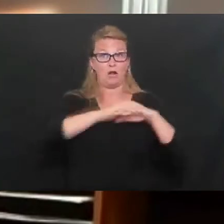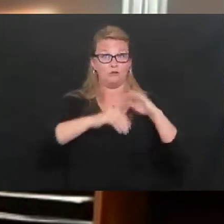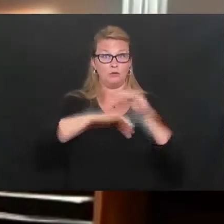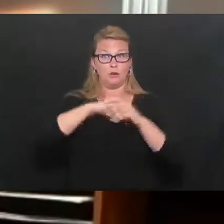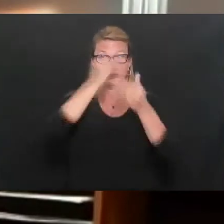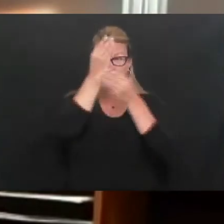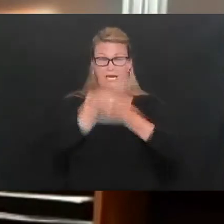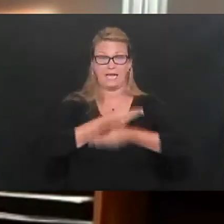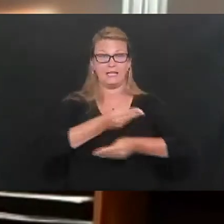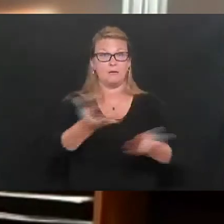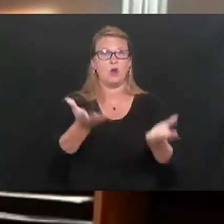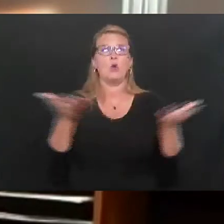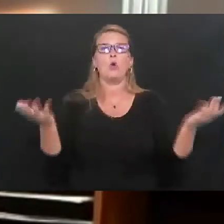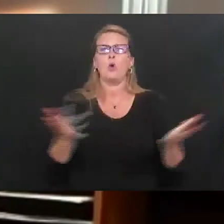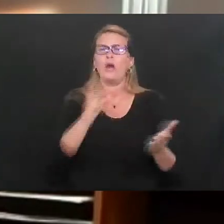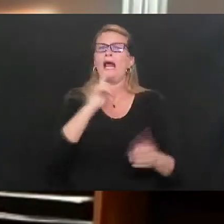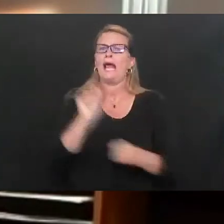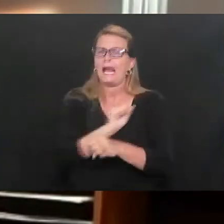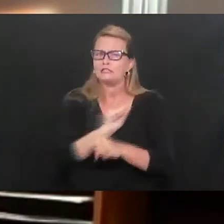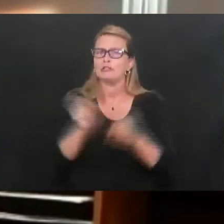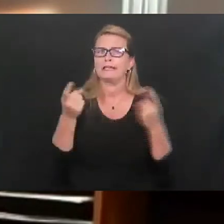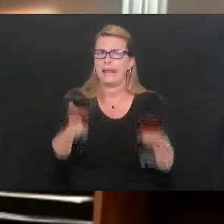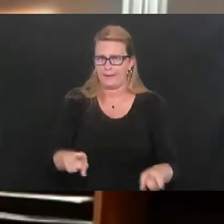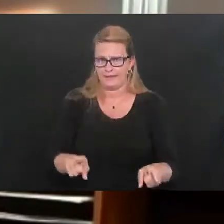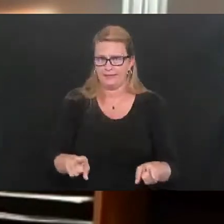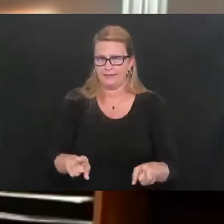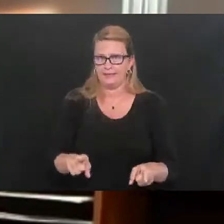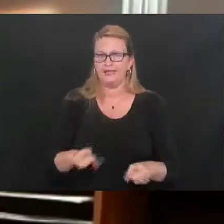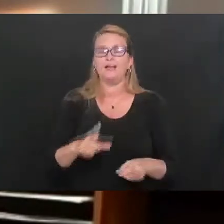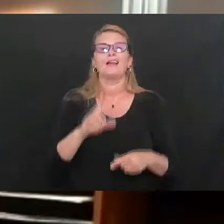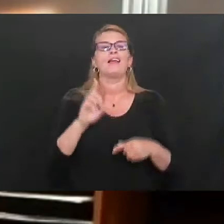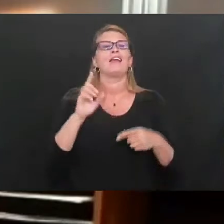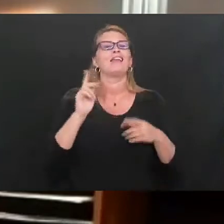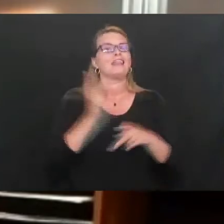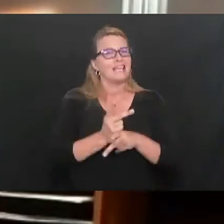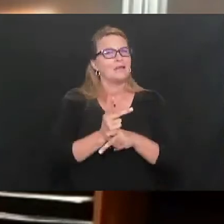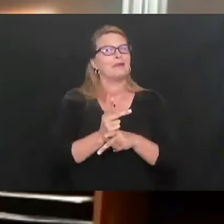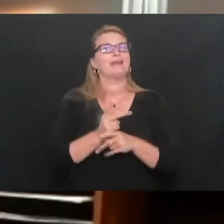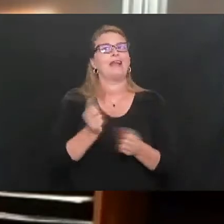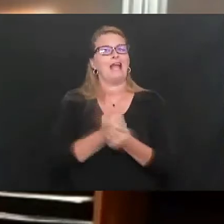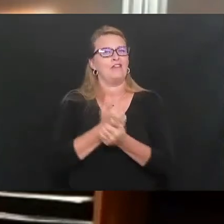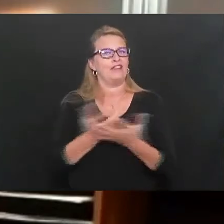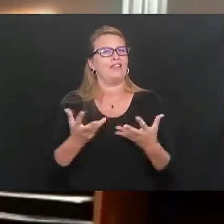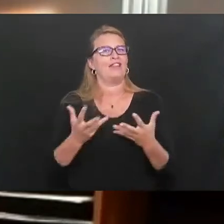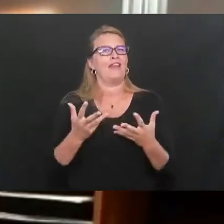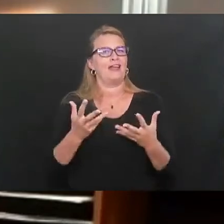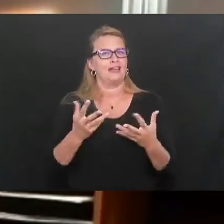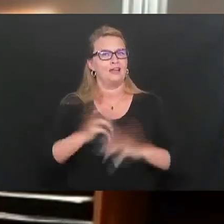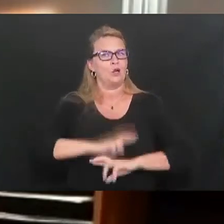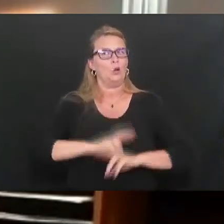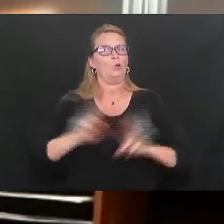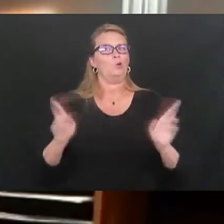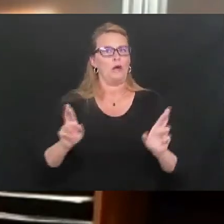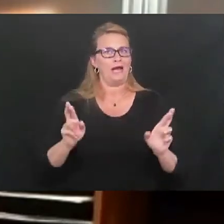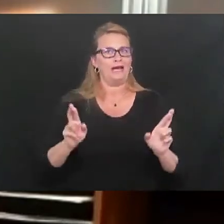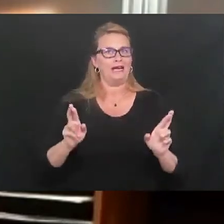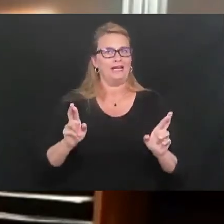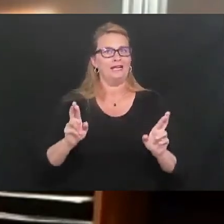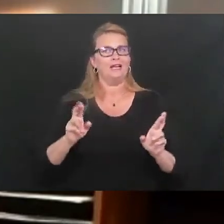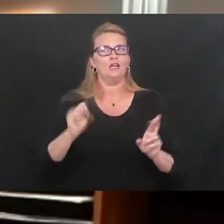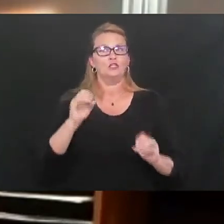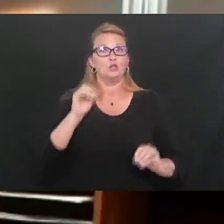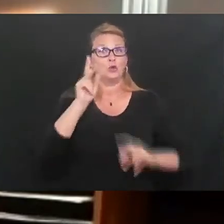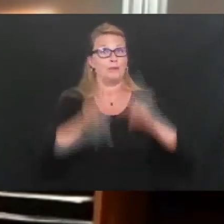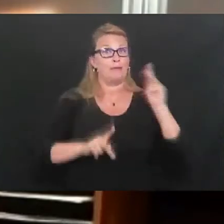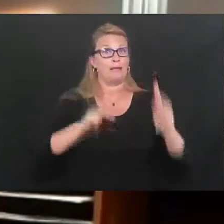of what actually happened or what could have happened, and then getting in place all the different credit monitoring opportunities so that folks who are